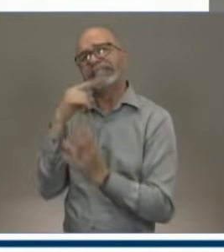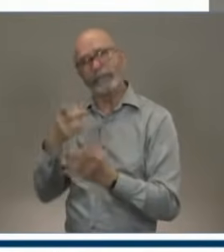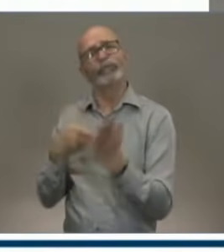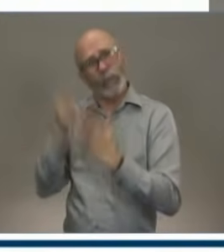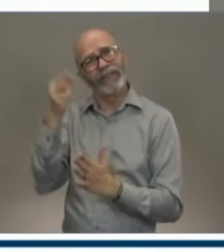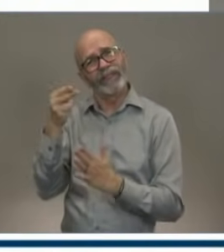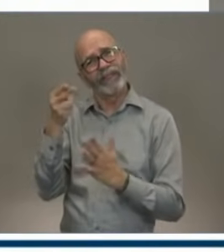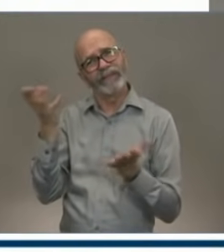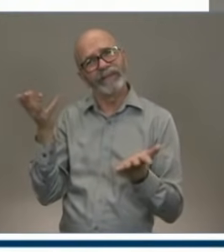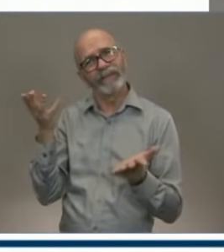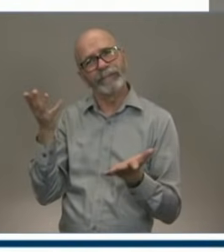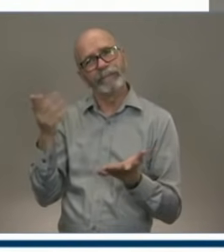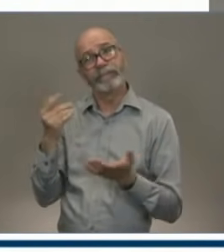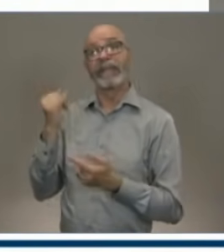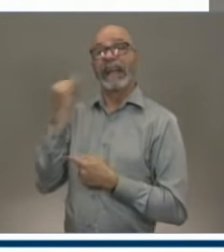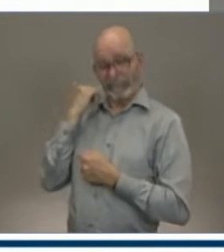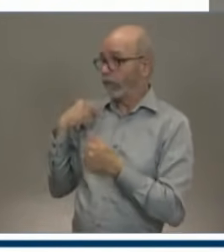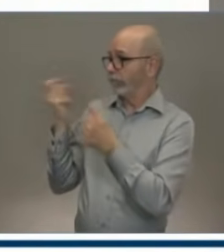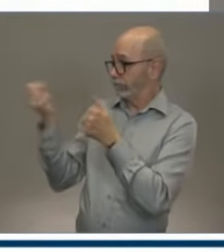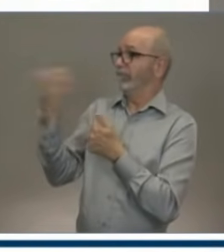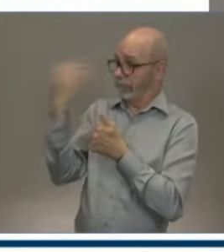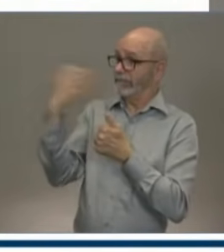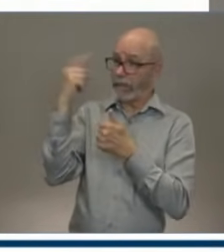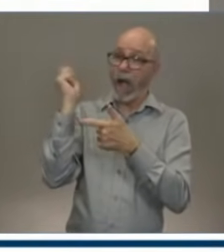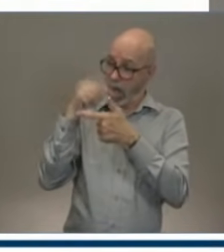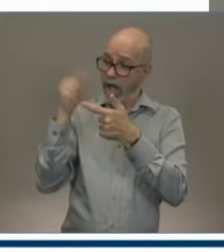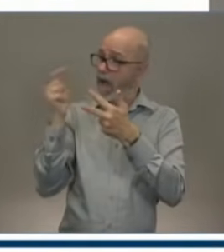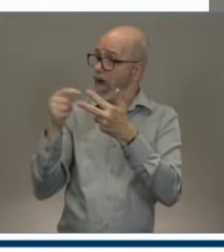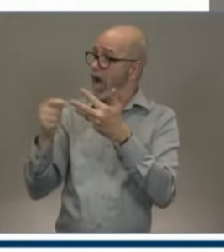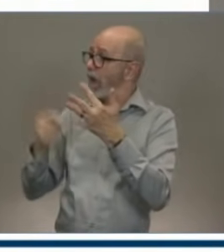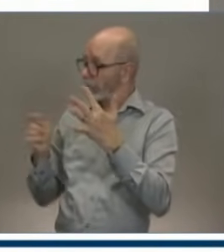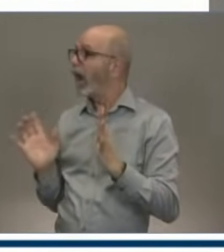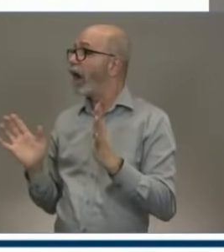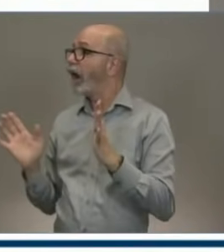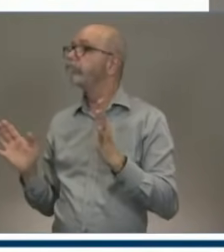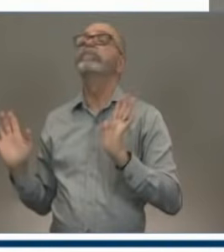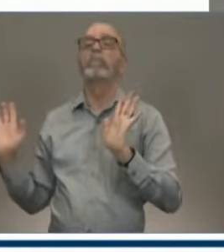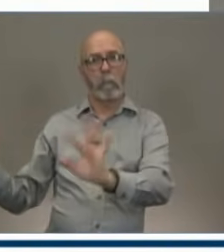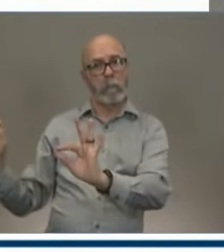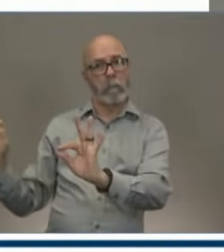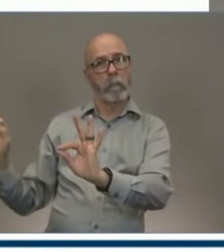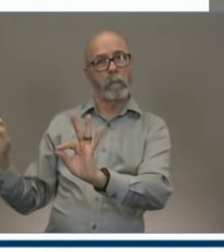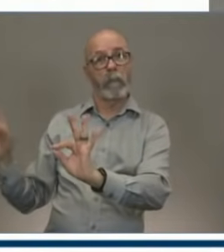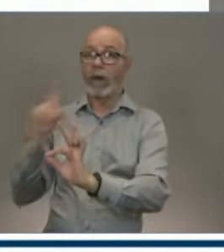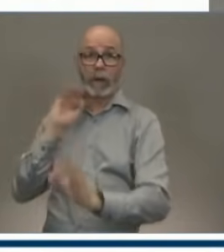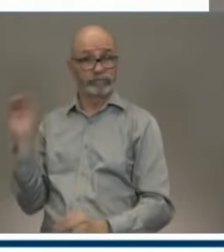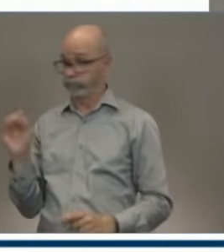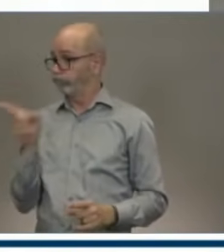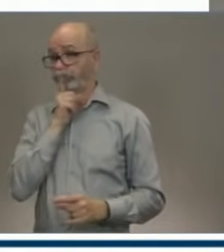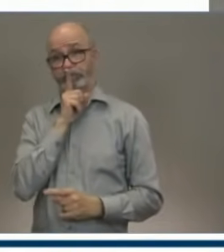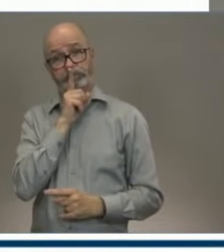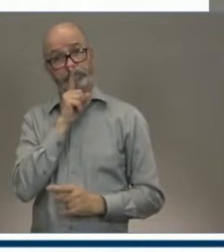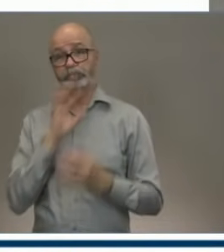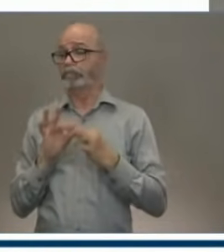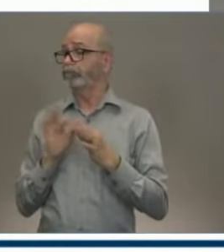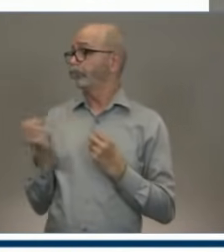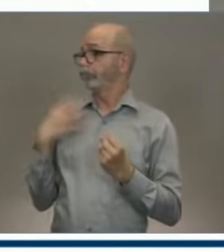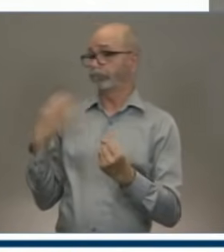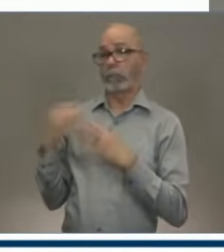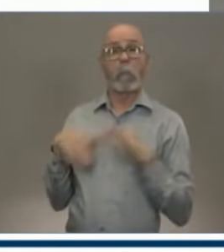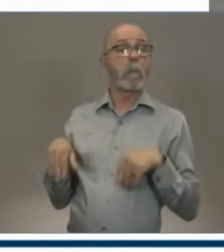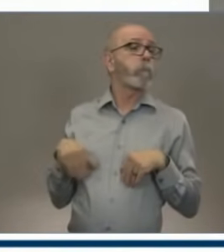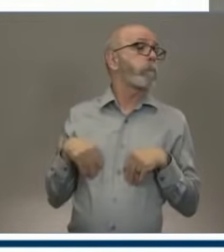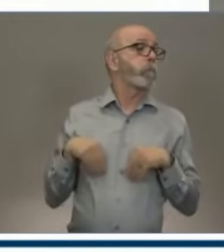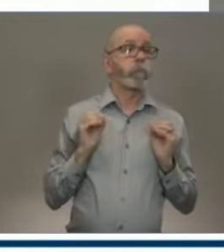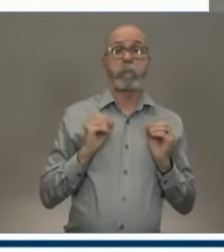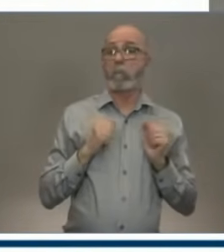evidence that we can use, if people have been not following public health regulations, that they have the ability to work with